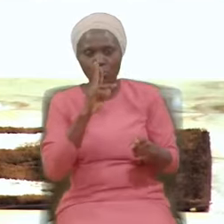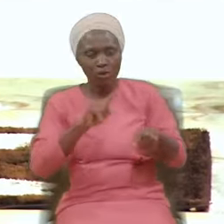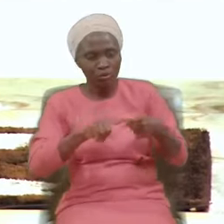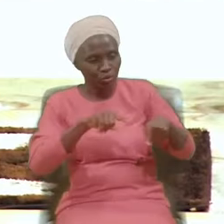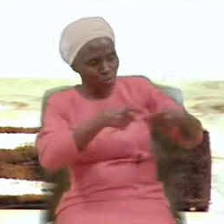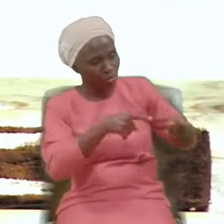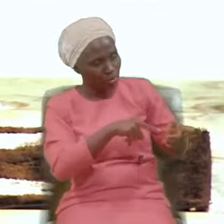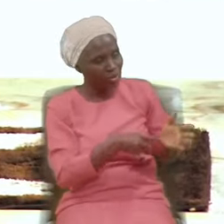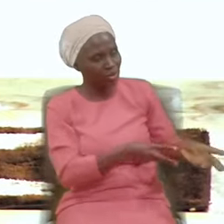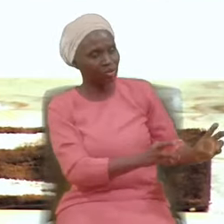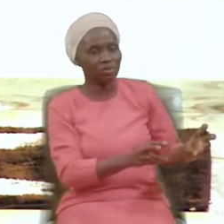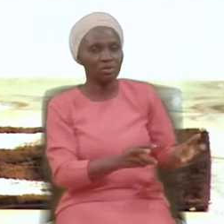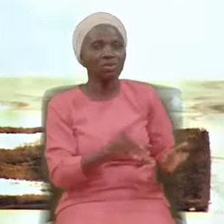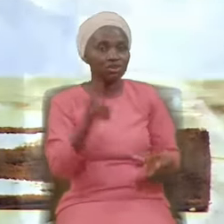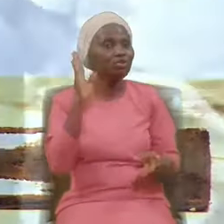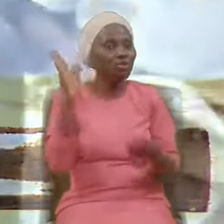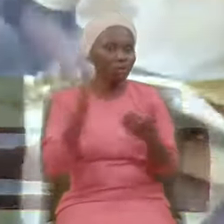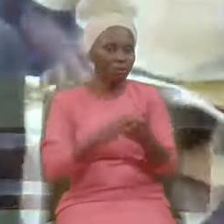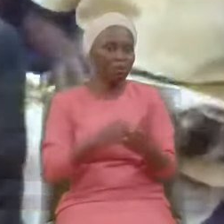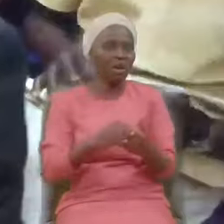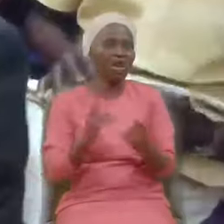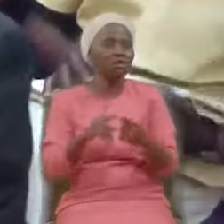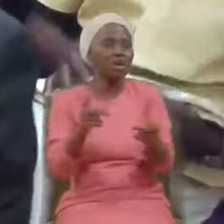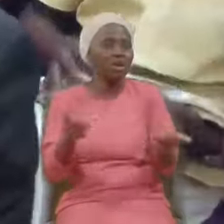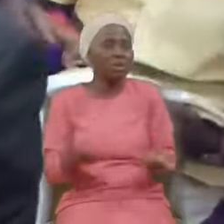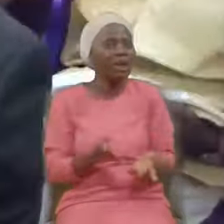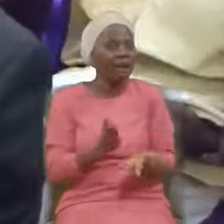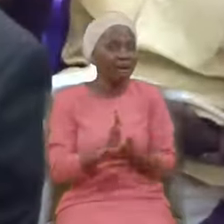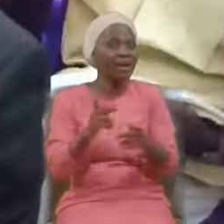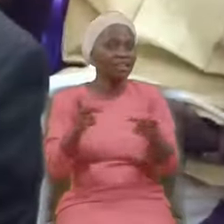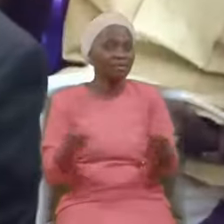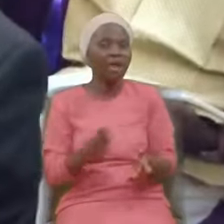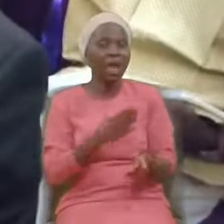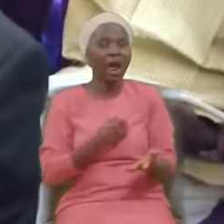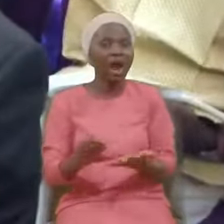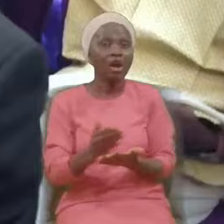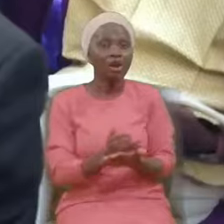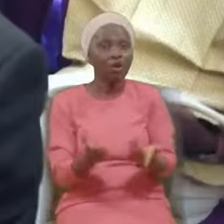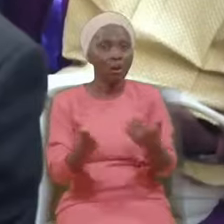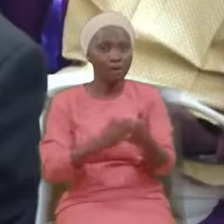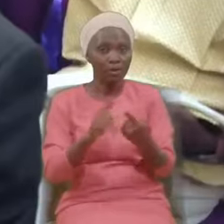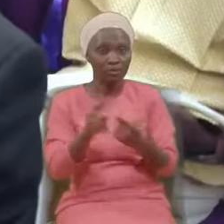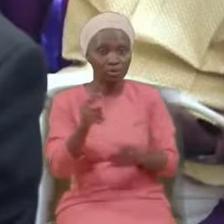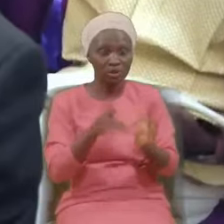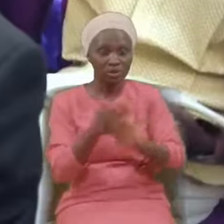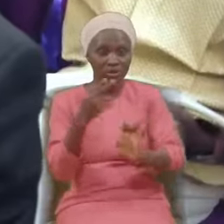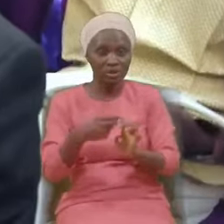be. Recovery will come to you tonight in Jesus' name.